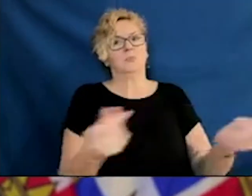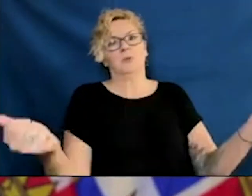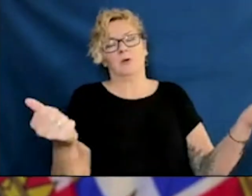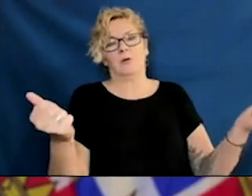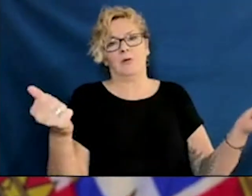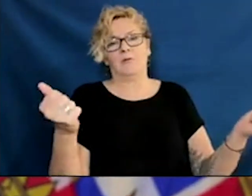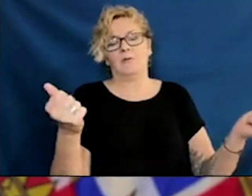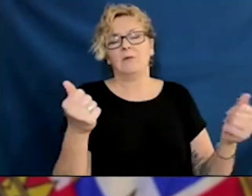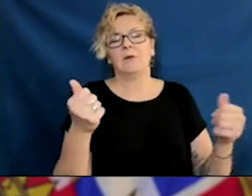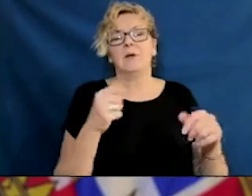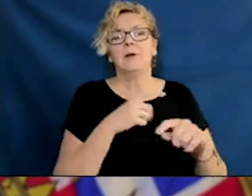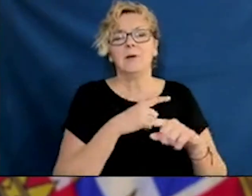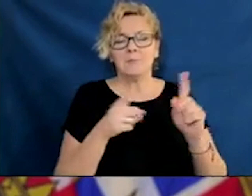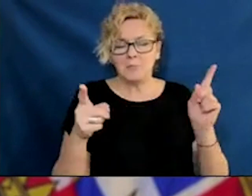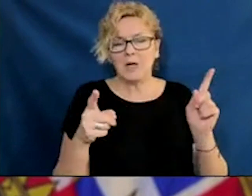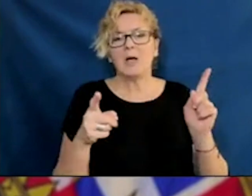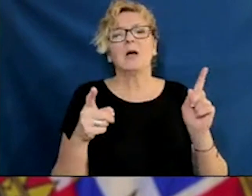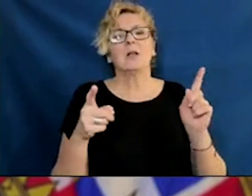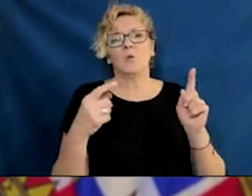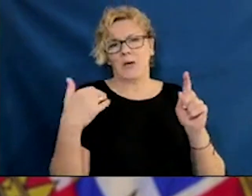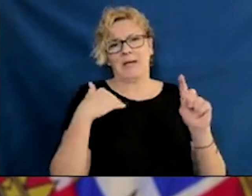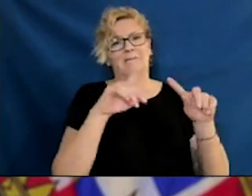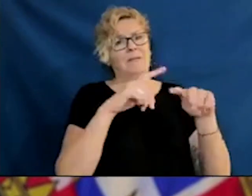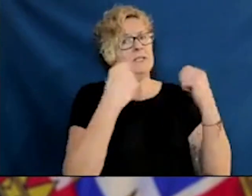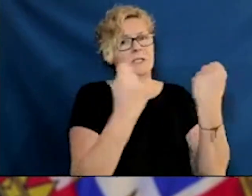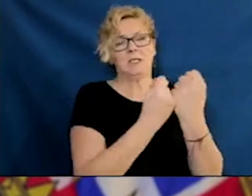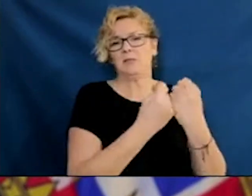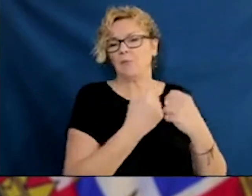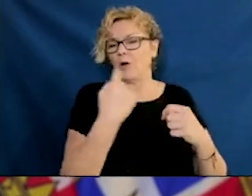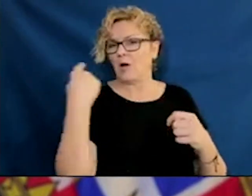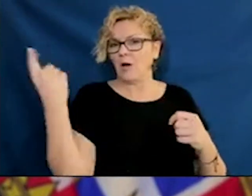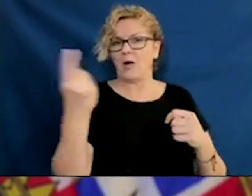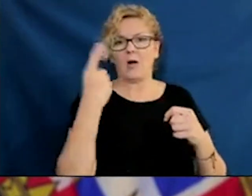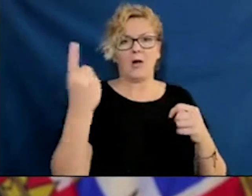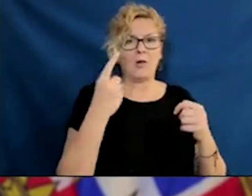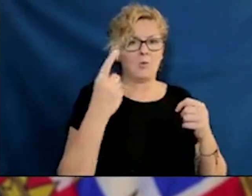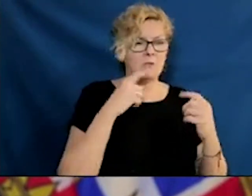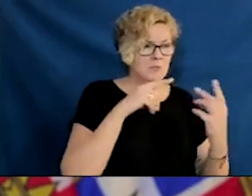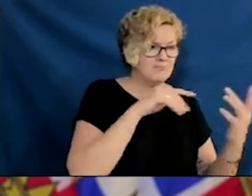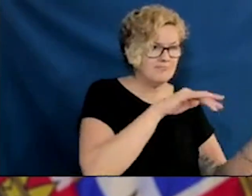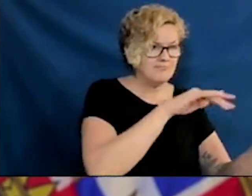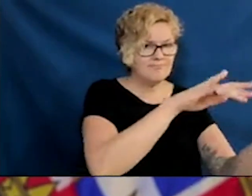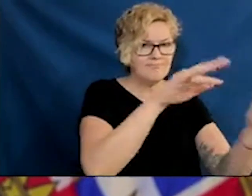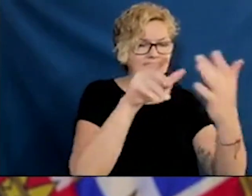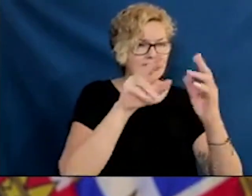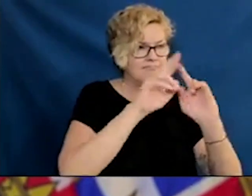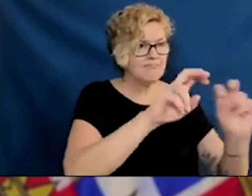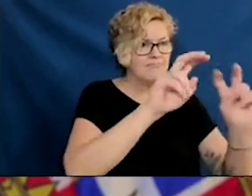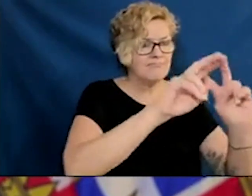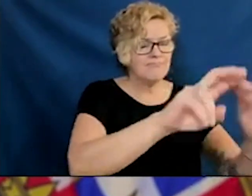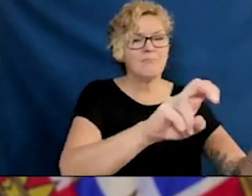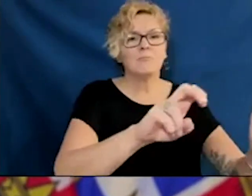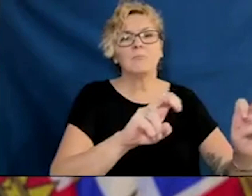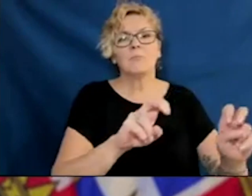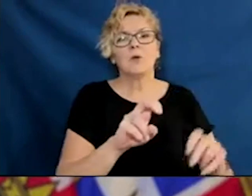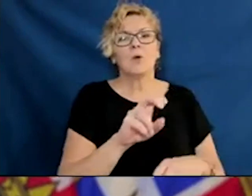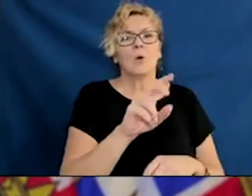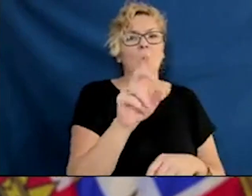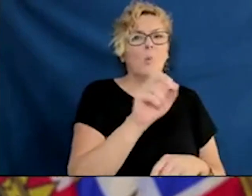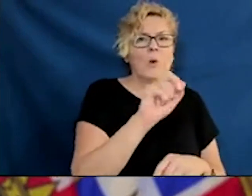are working and where things aren't working, and there'll be more information about that later this week. But masks have always been a part